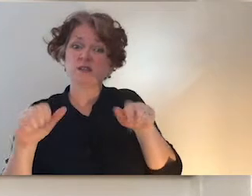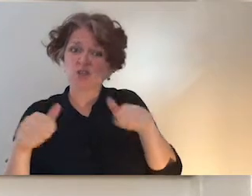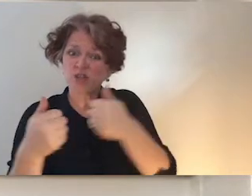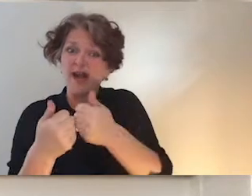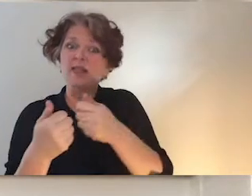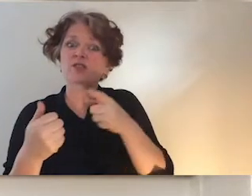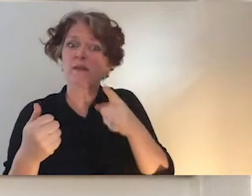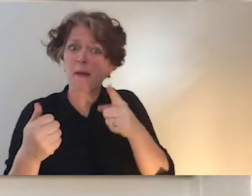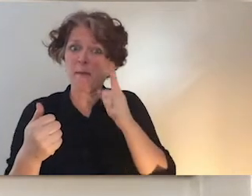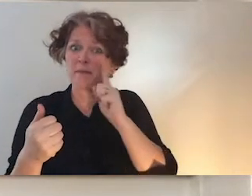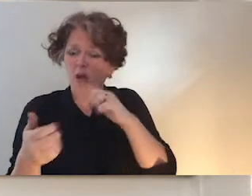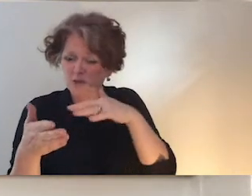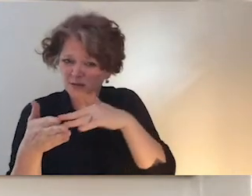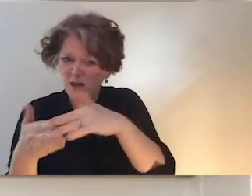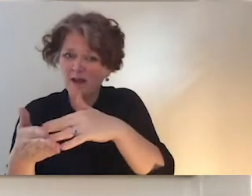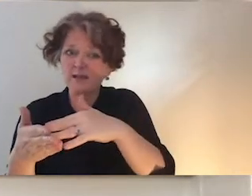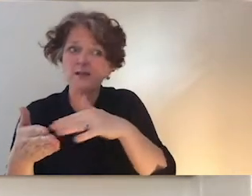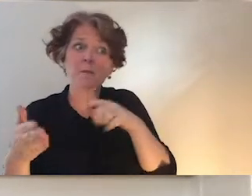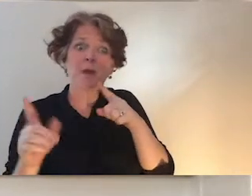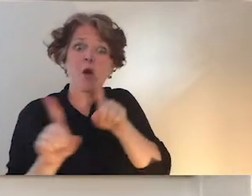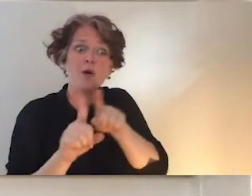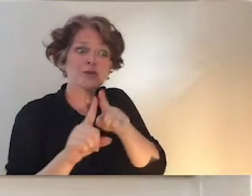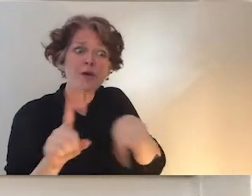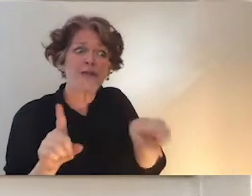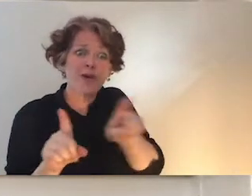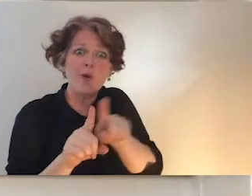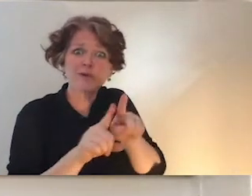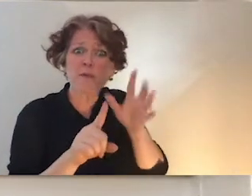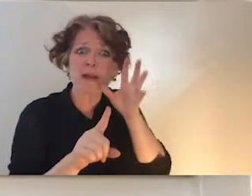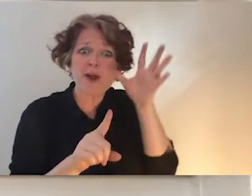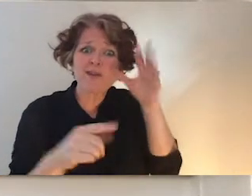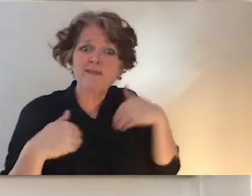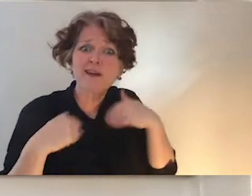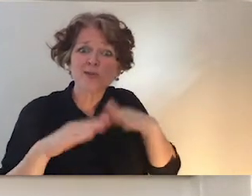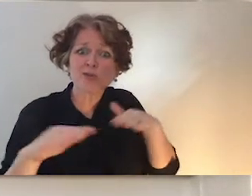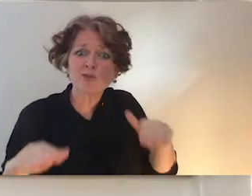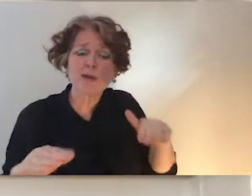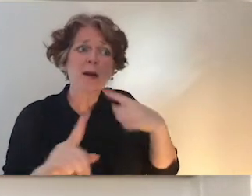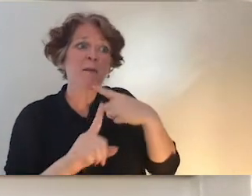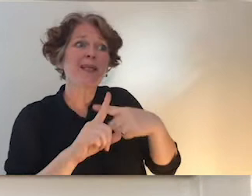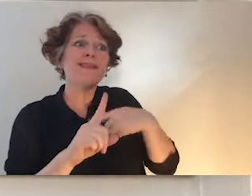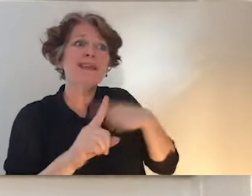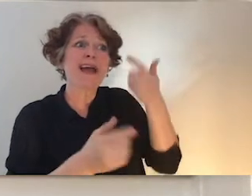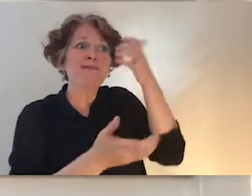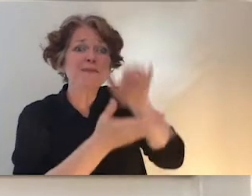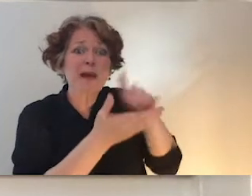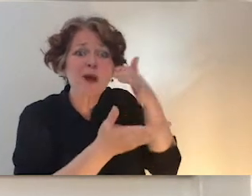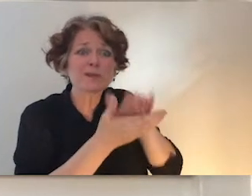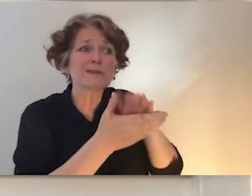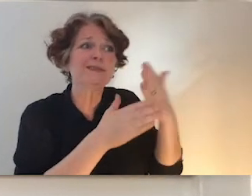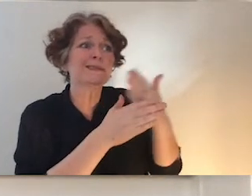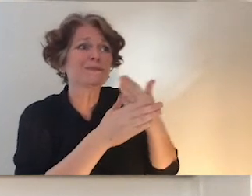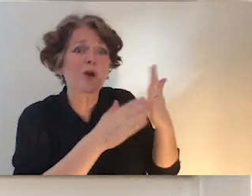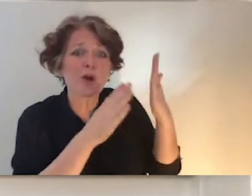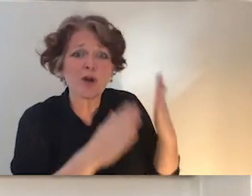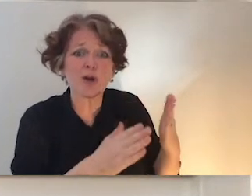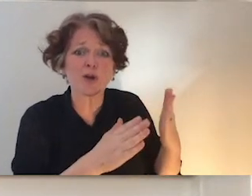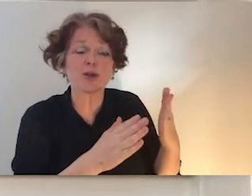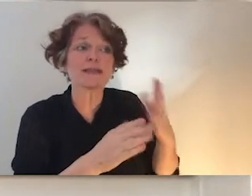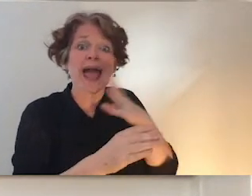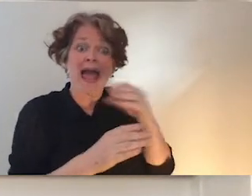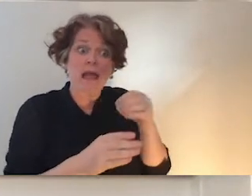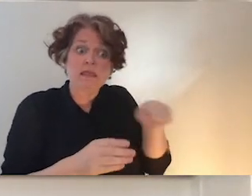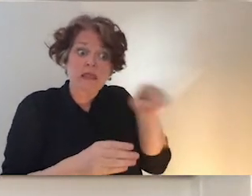them not only as scholars, but also as parents of young children, partners of equally hardworking spouses and